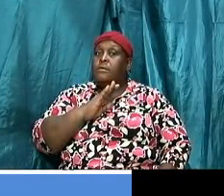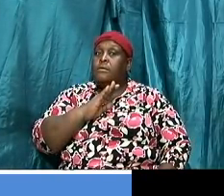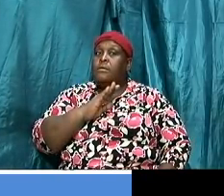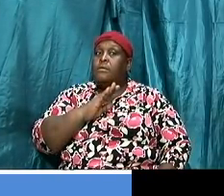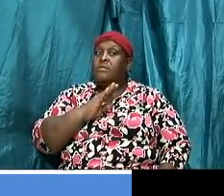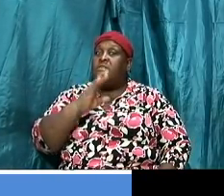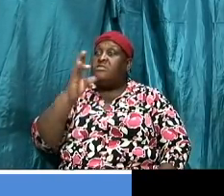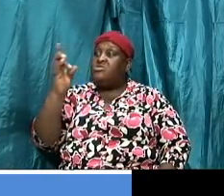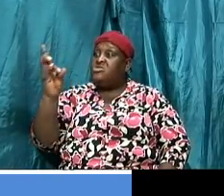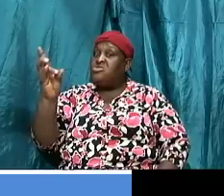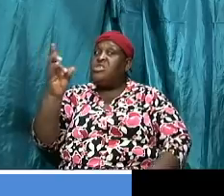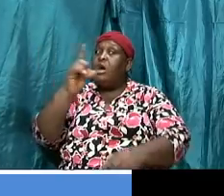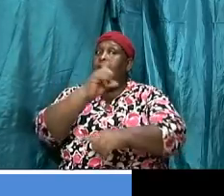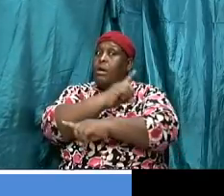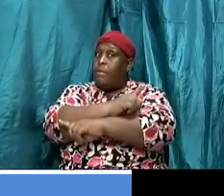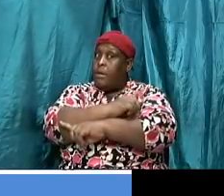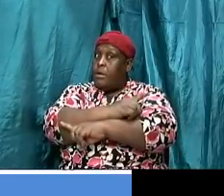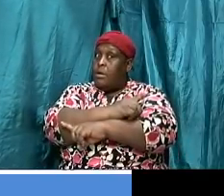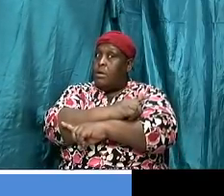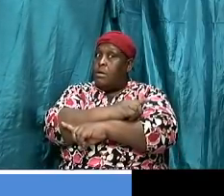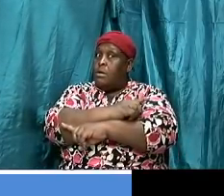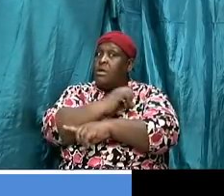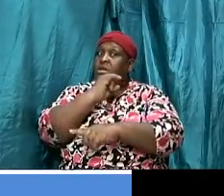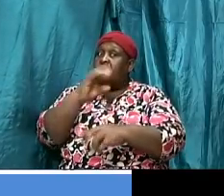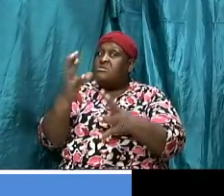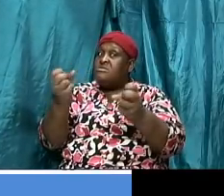it were, the